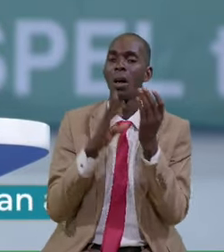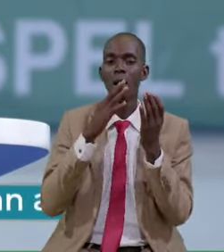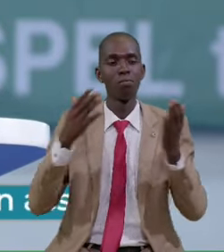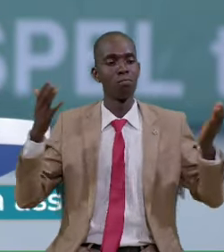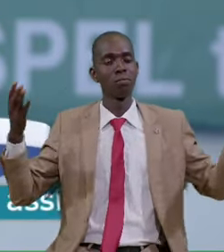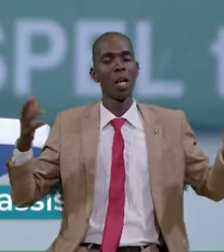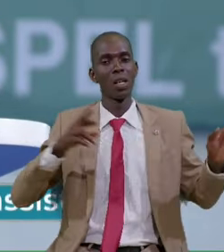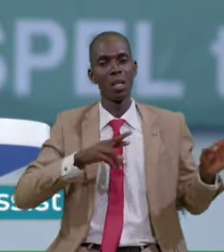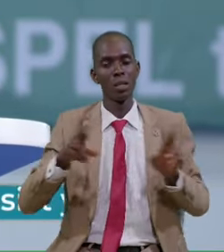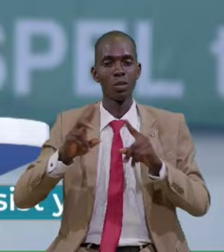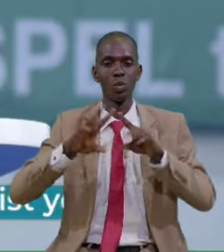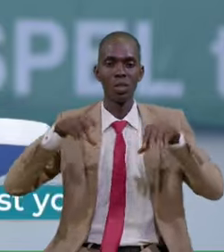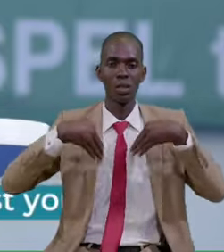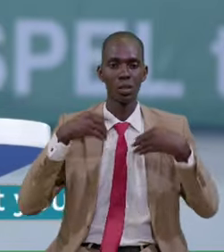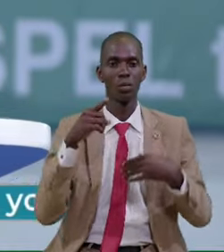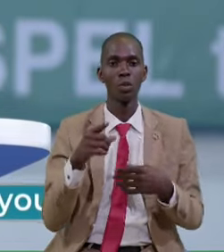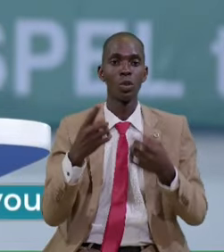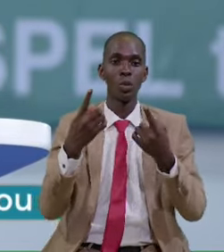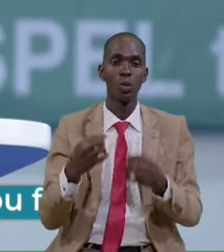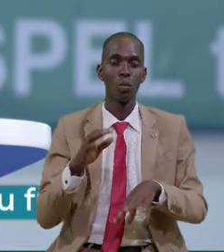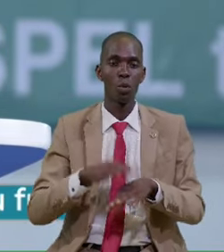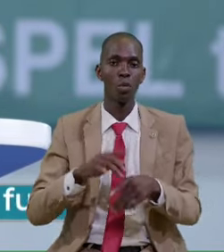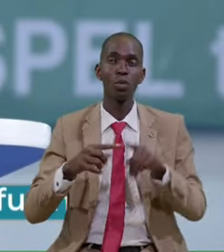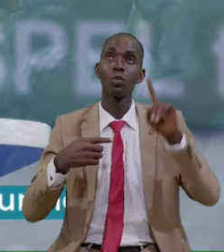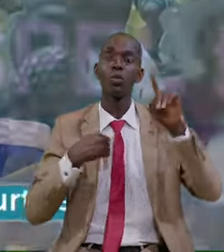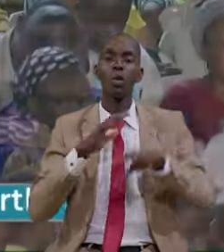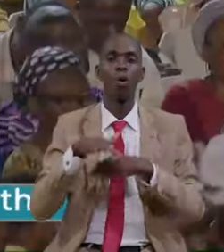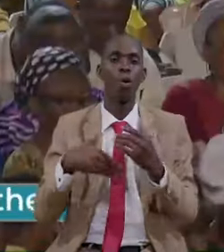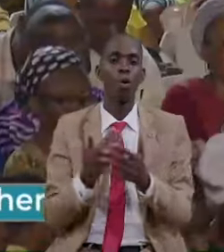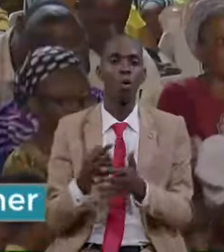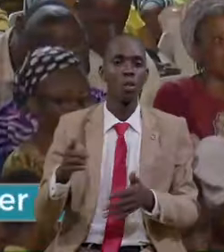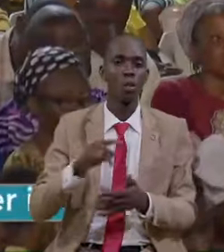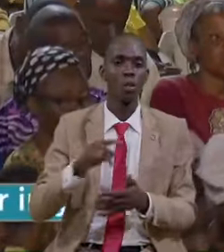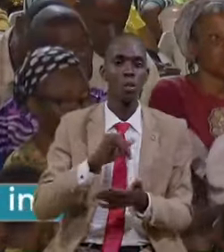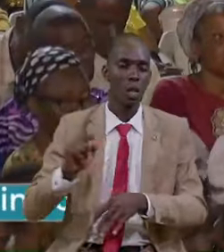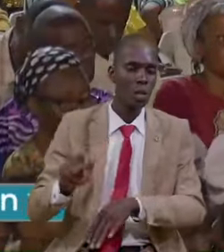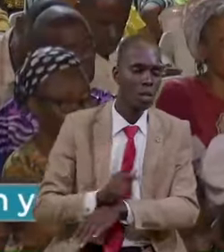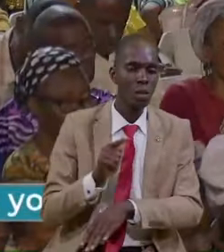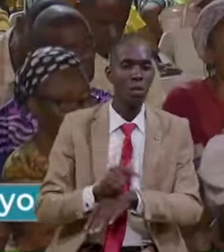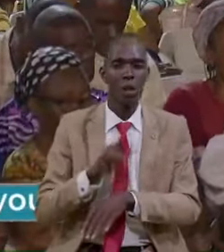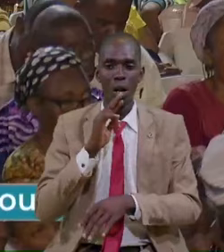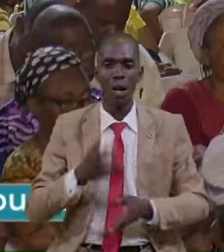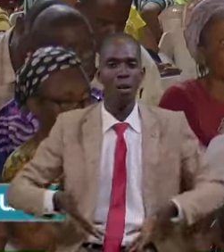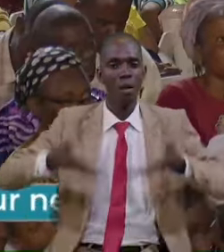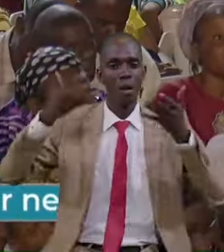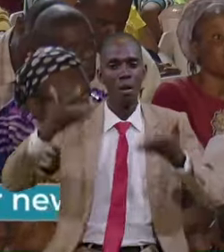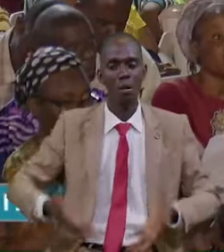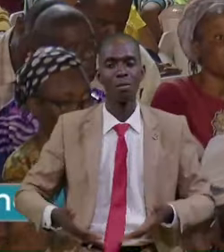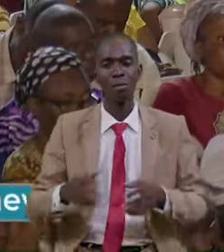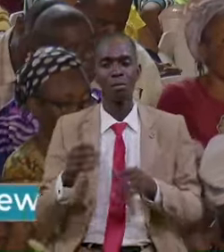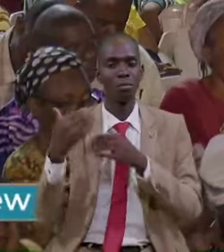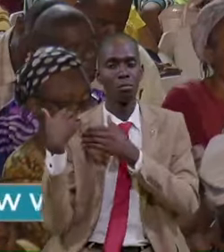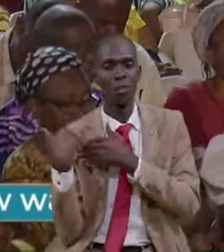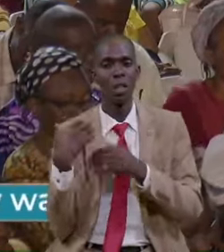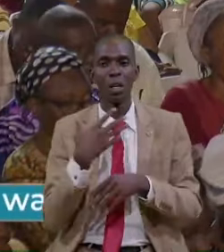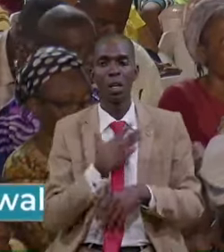Come unto me, all ye that labor and are heavy laden, and I will receive you unto